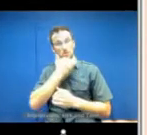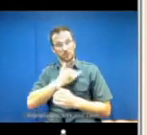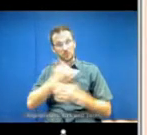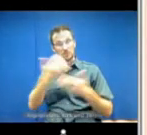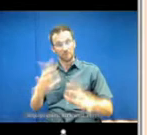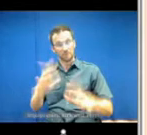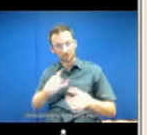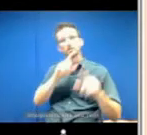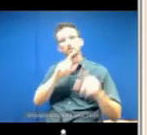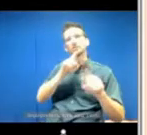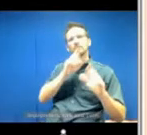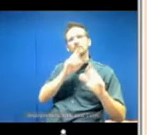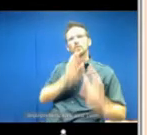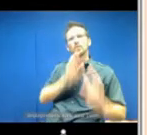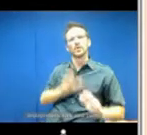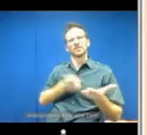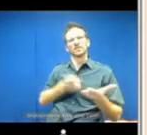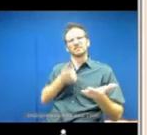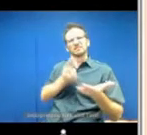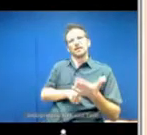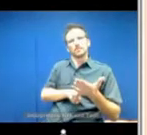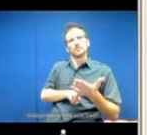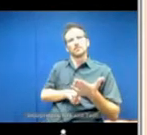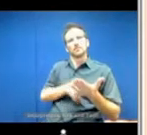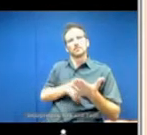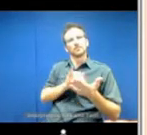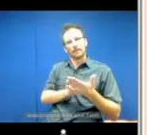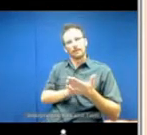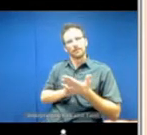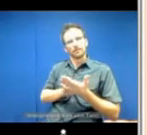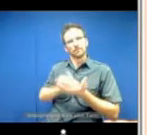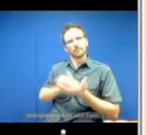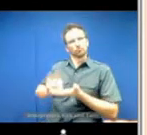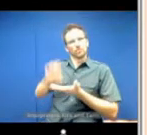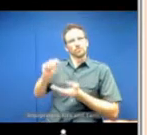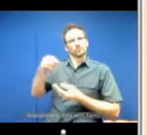the deposition transcript, and it's done.